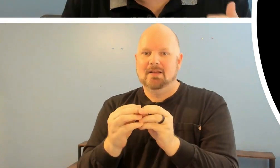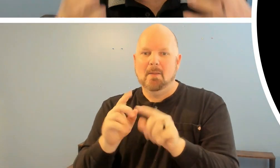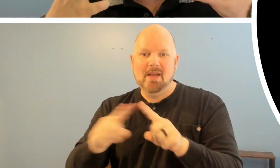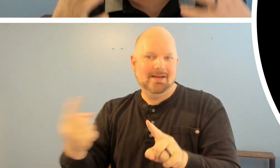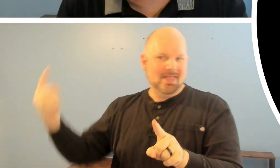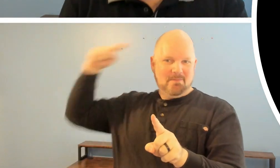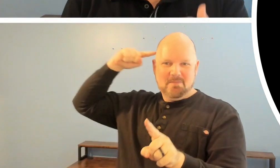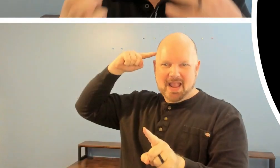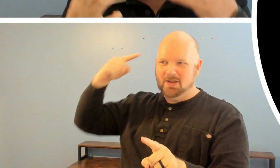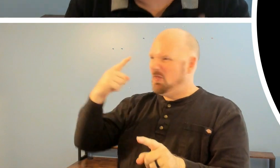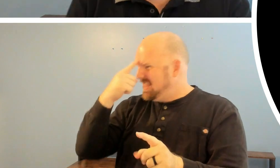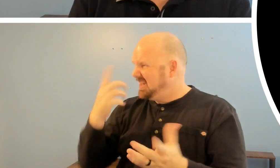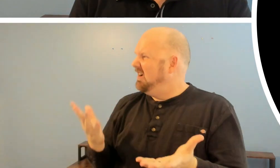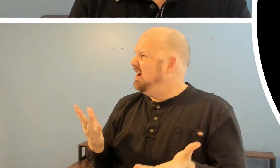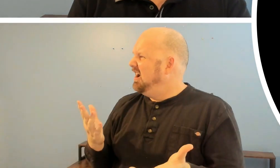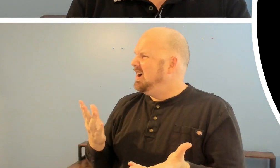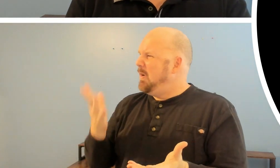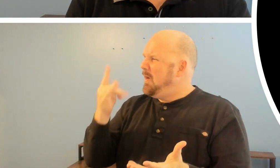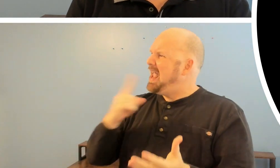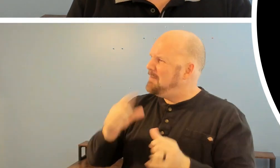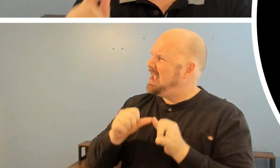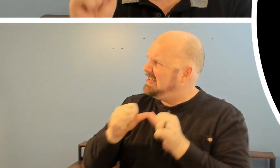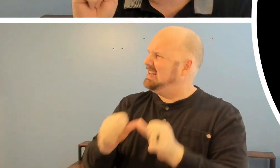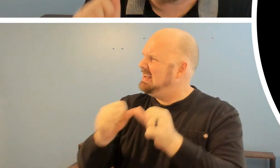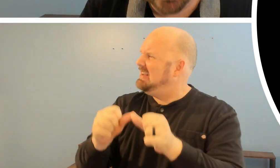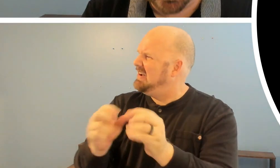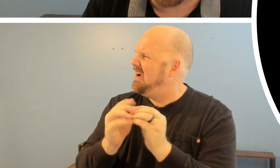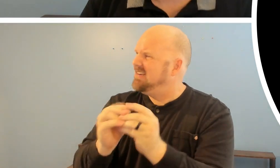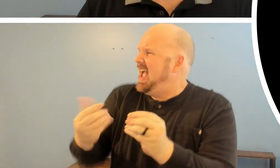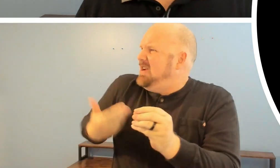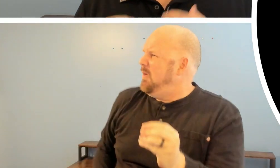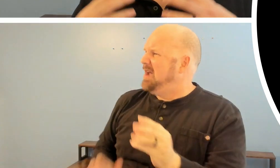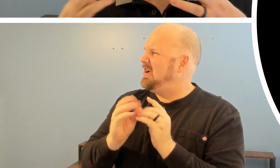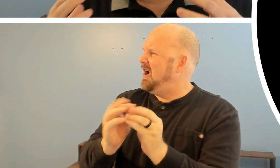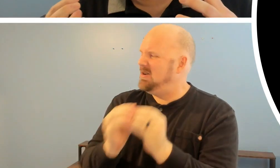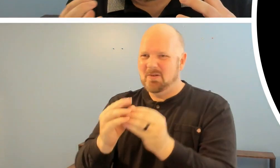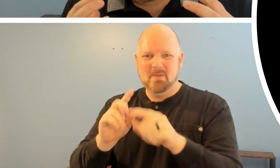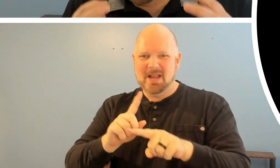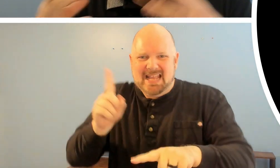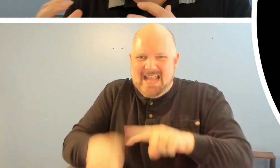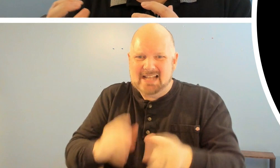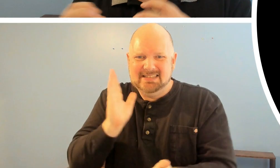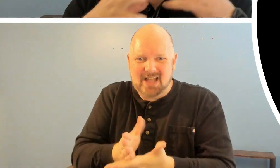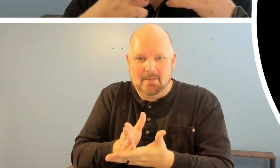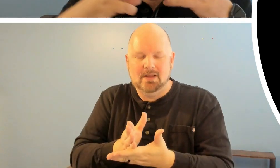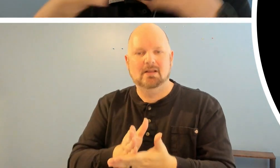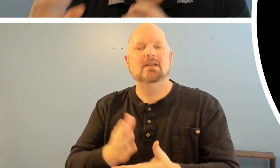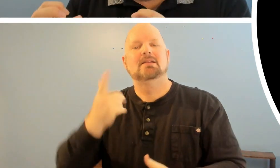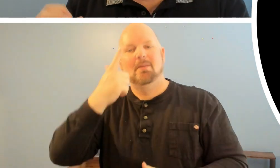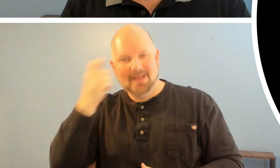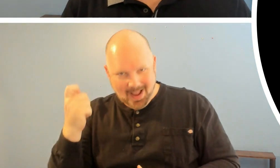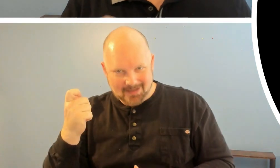but I can't stop arguing with them. It's because you have you